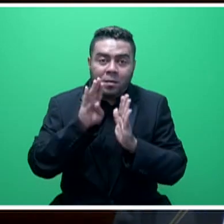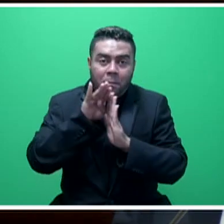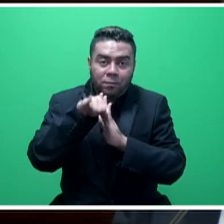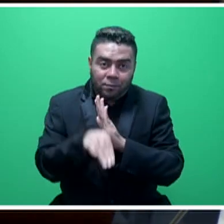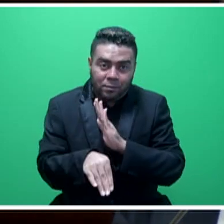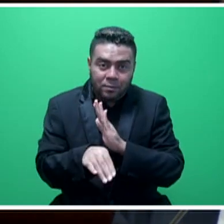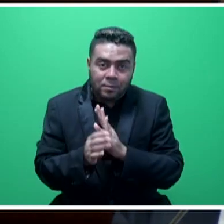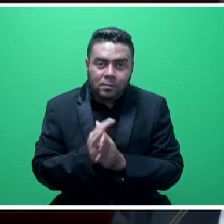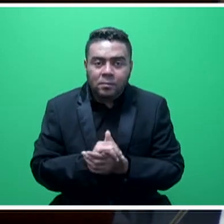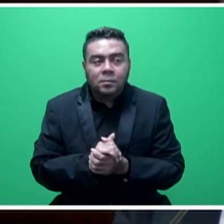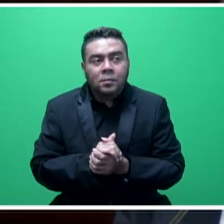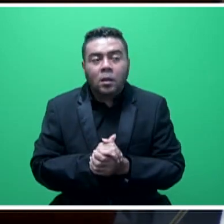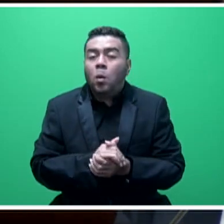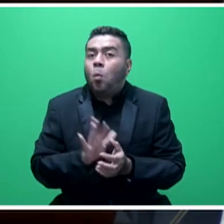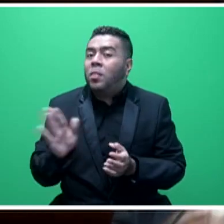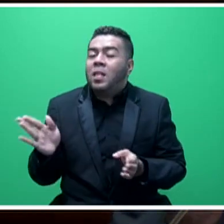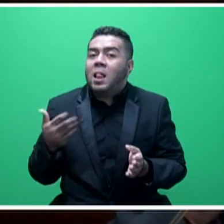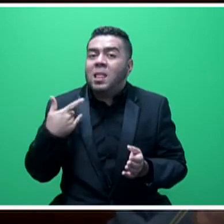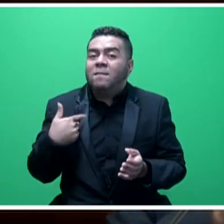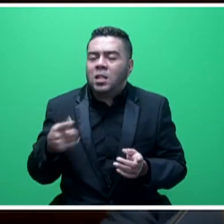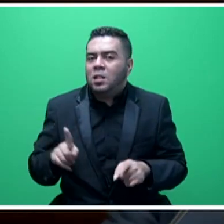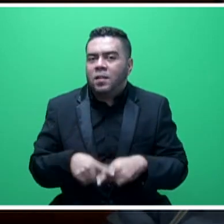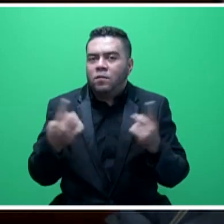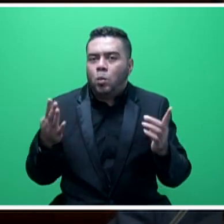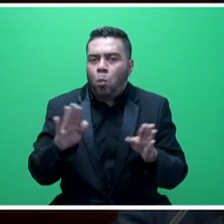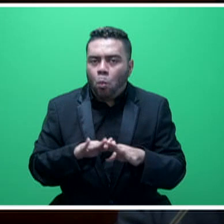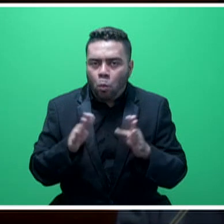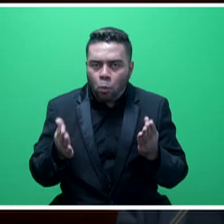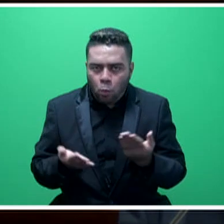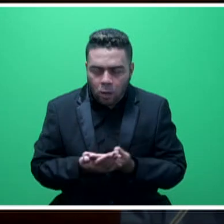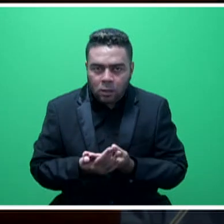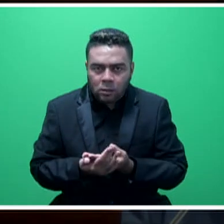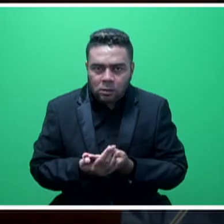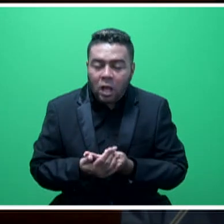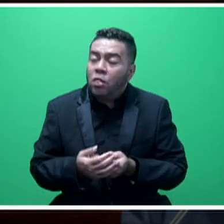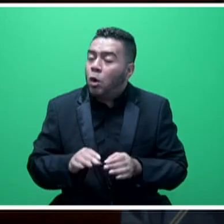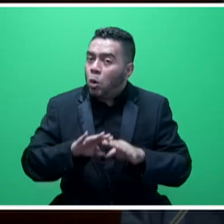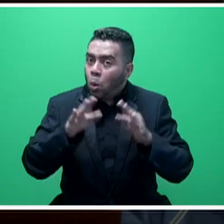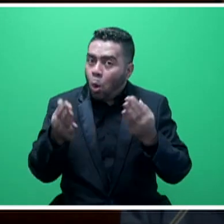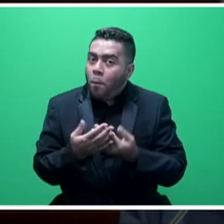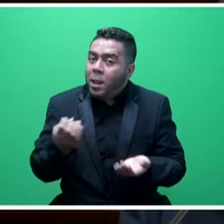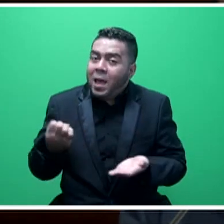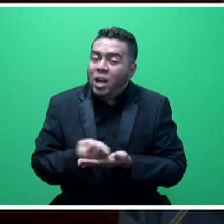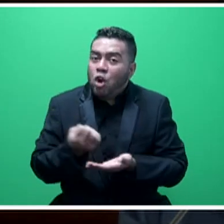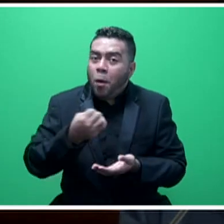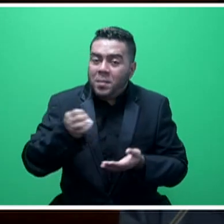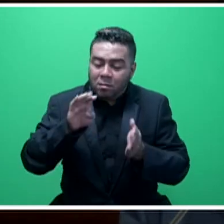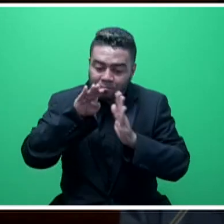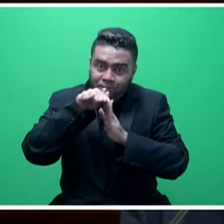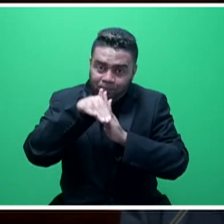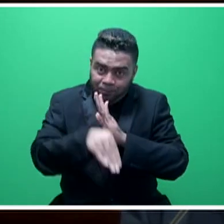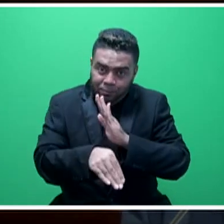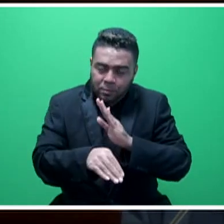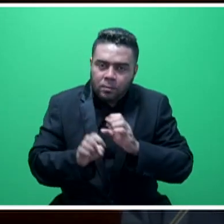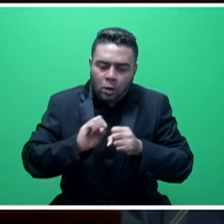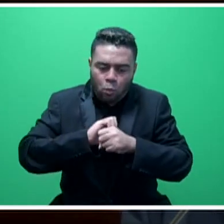say when I say that they're living in a different world. The nearly instantaneous global economic decline triggered by the pandemic